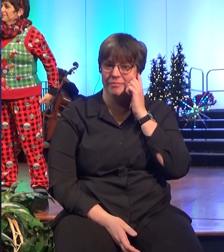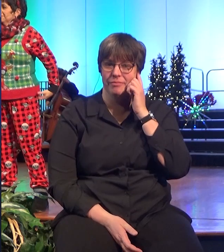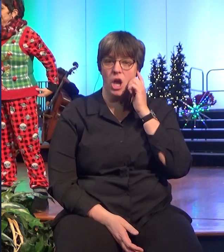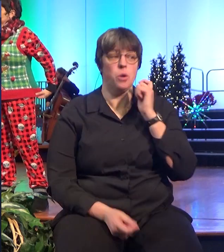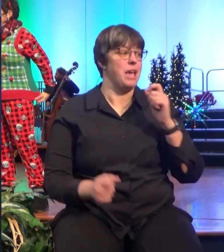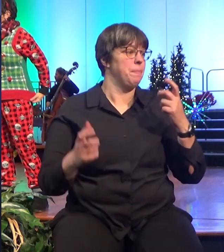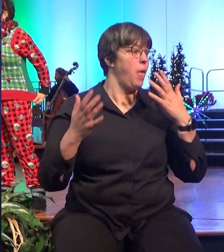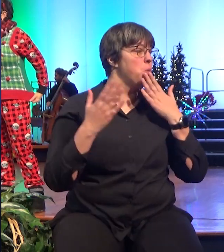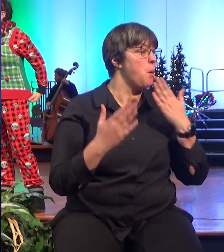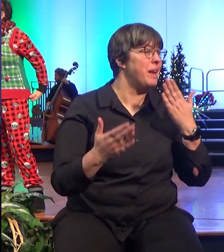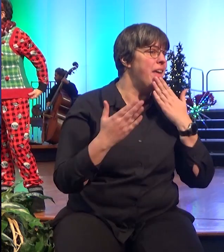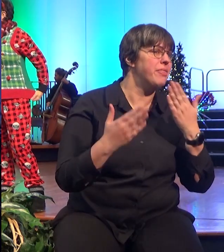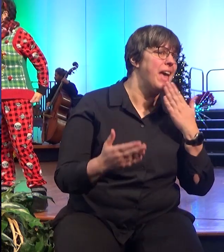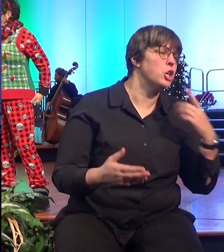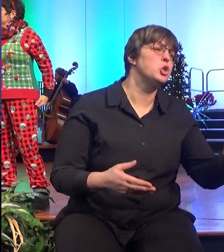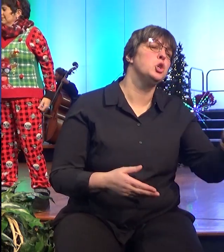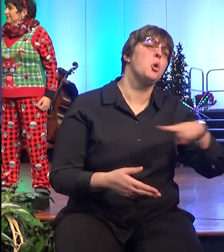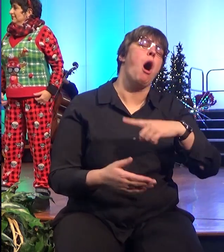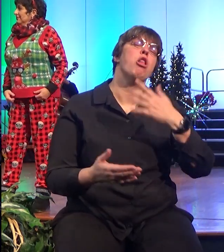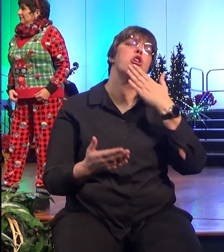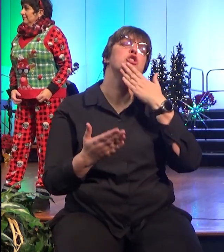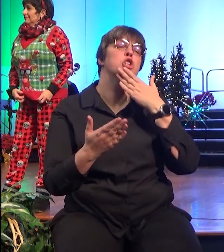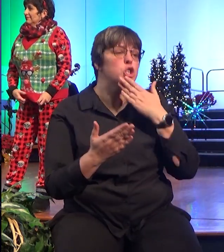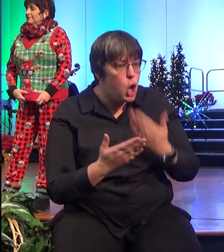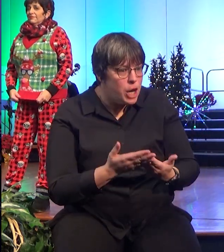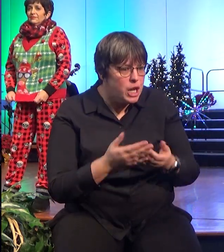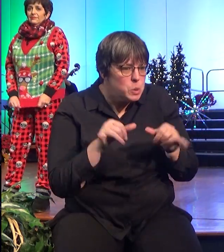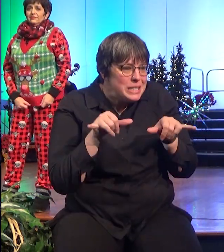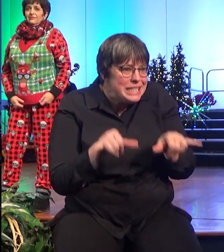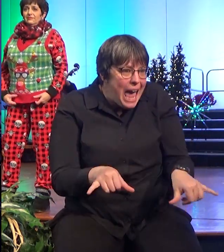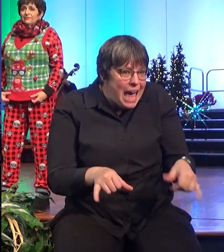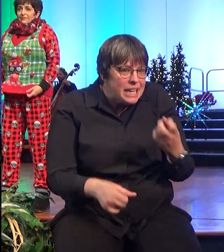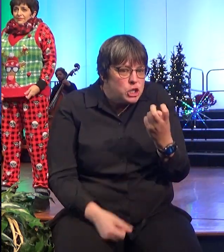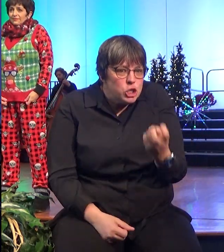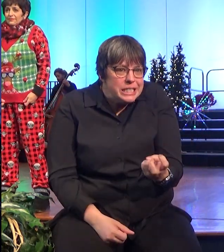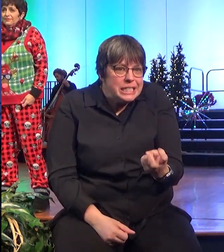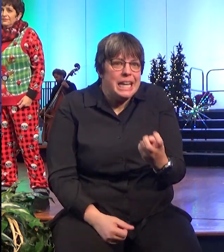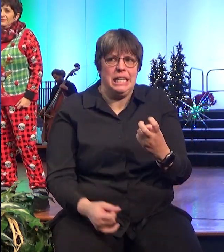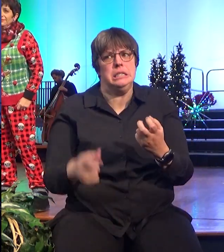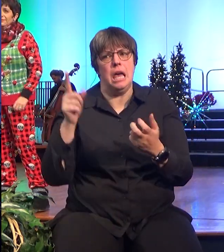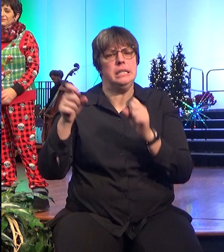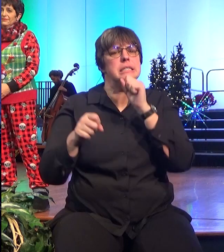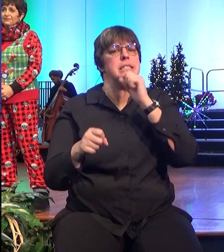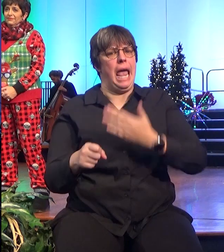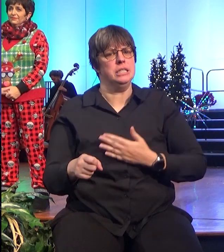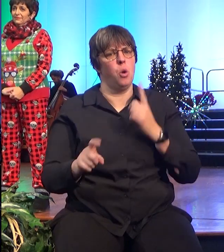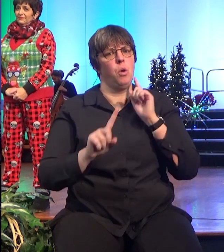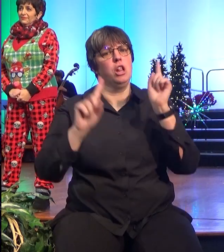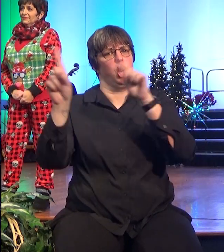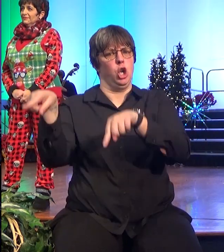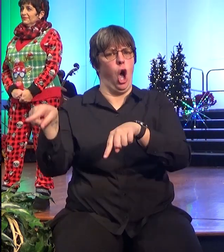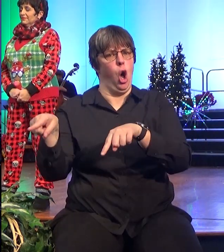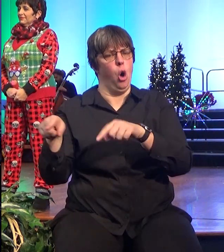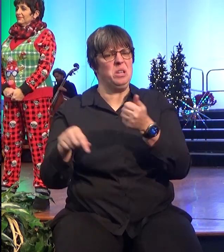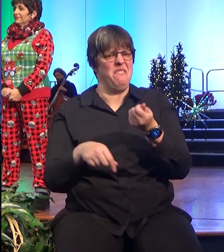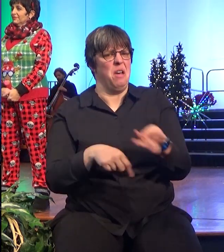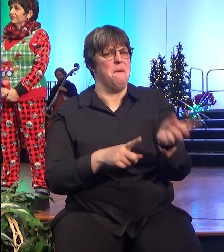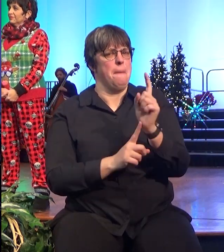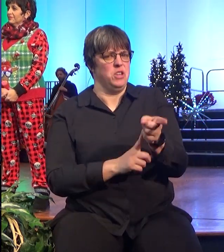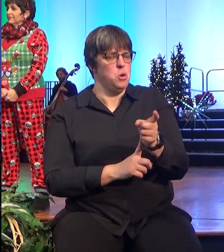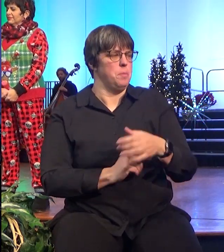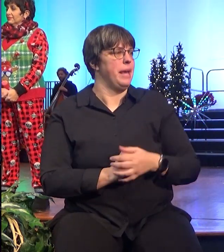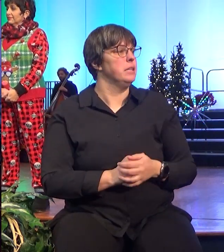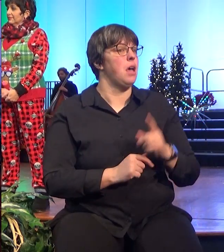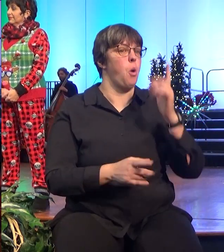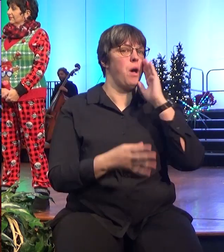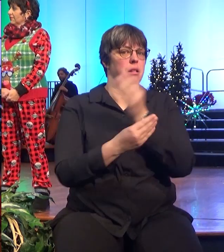Thank you guys for being so good. Staying in your seats just to give Santa a few minutes to get set up in the community center. Also want to let you know about a couple of